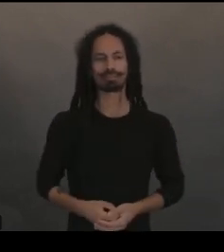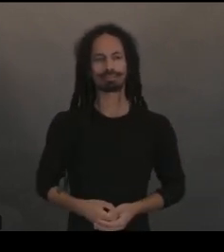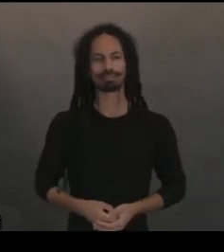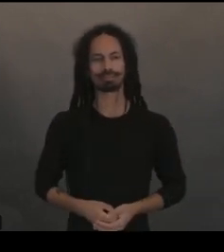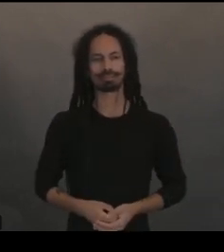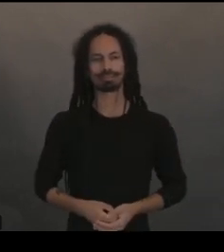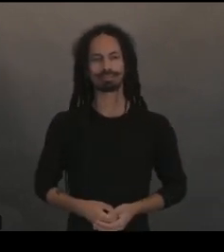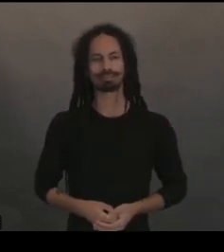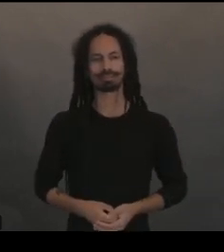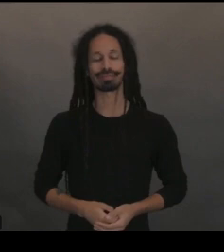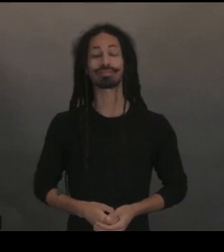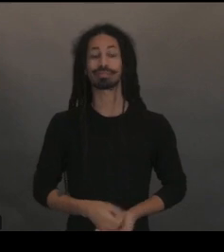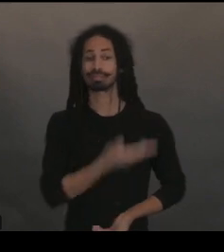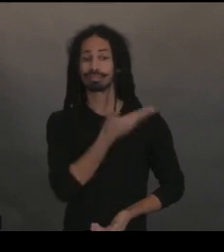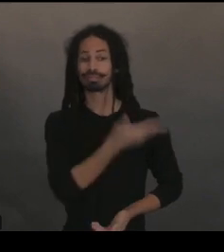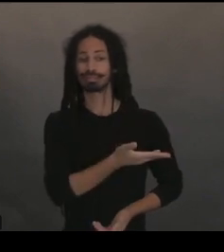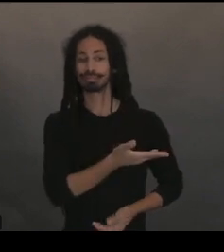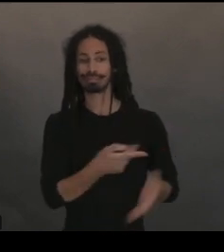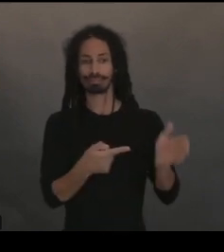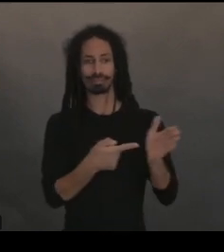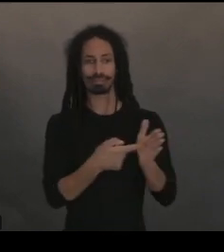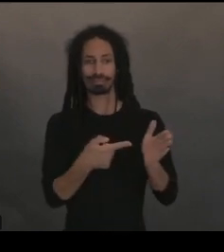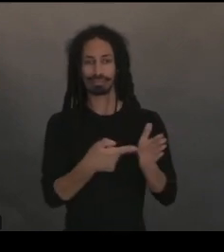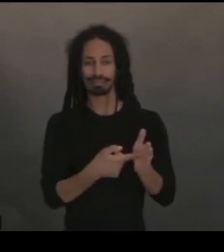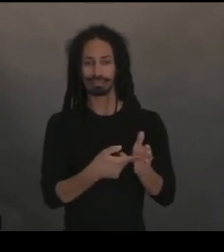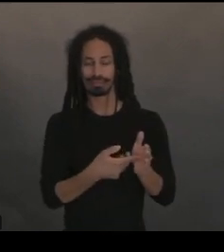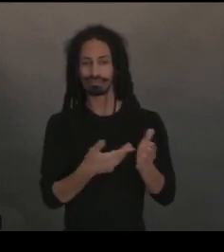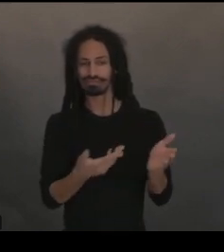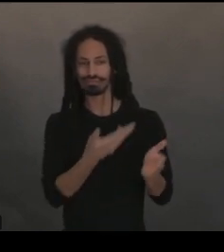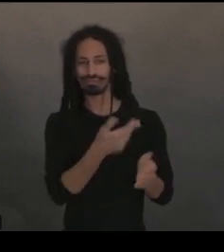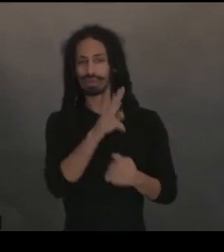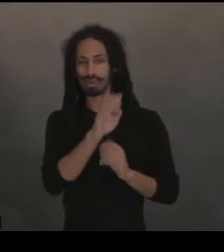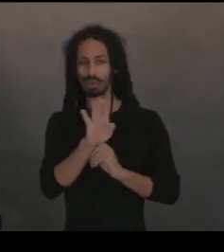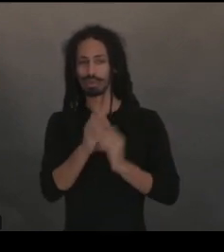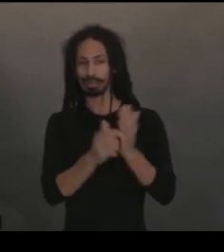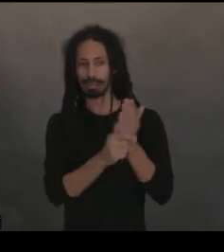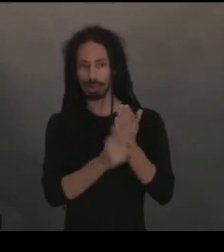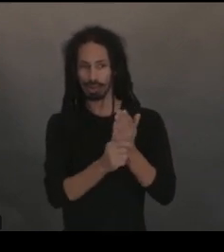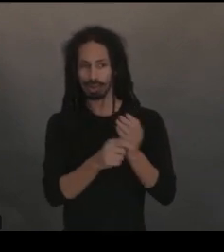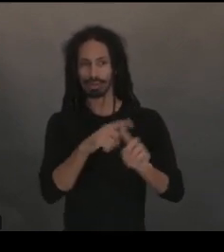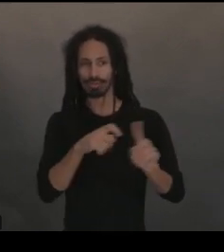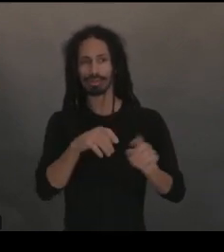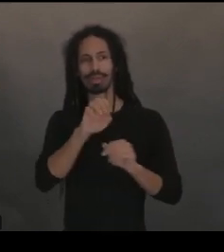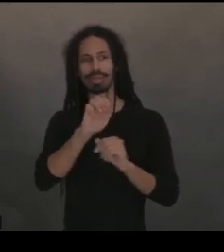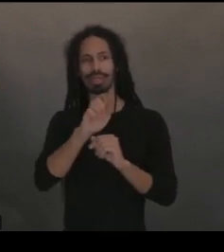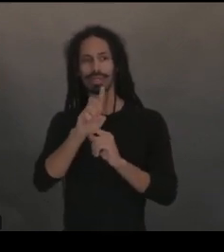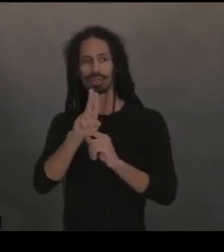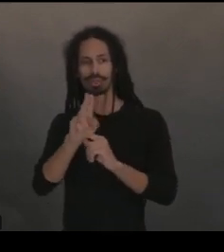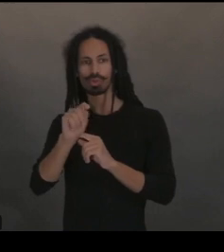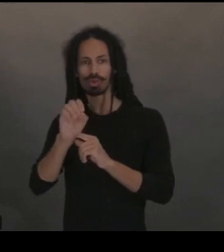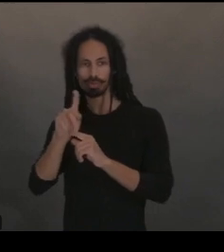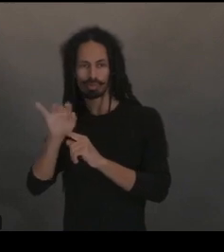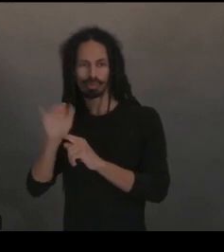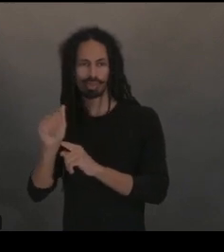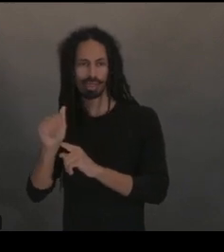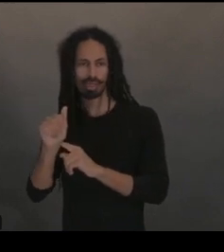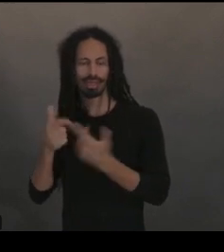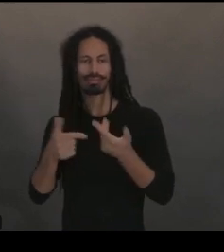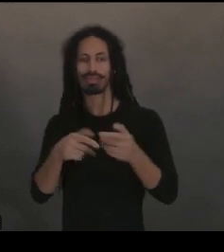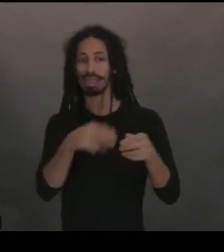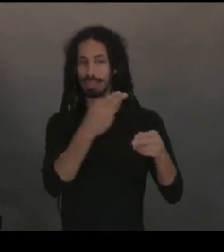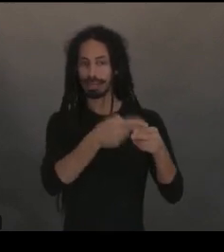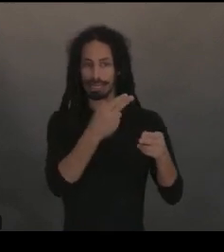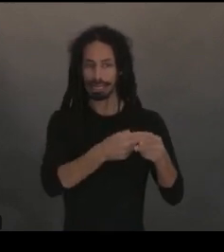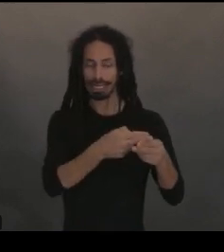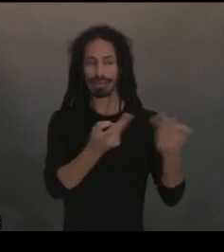So here we have an example of a web article from Edutopia. The title or the name of the